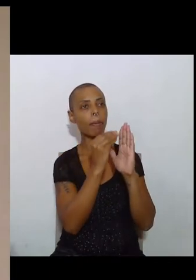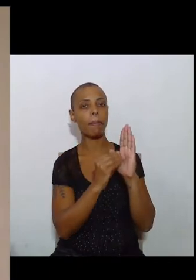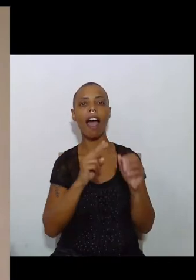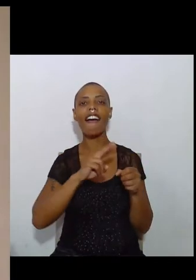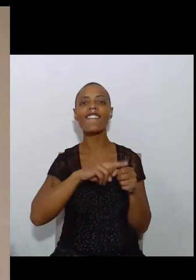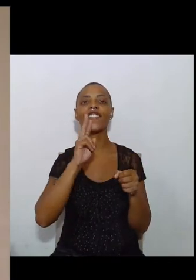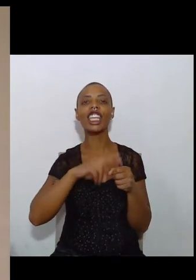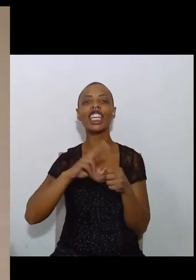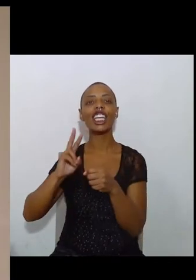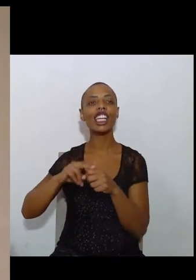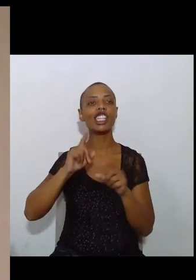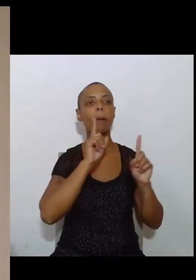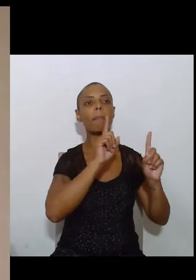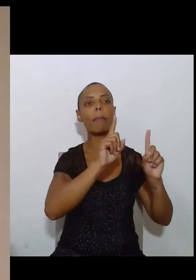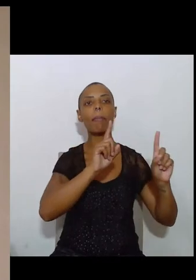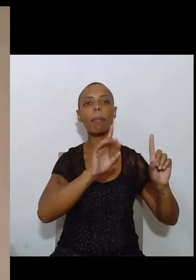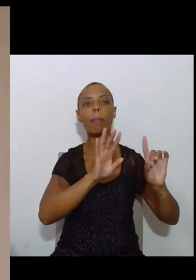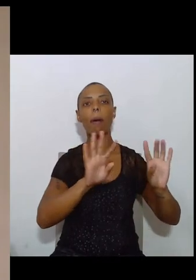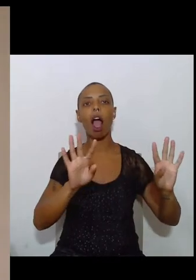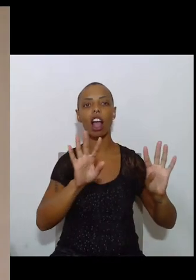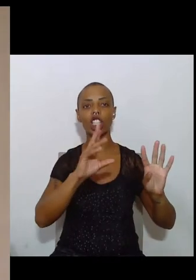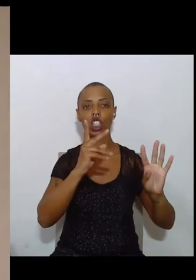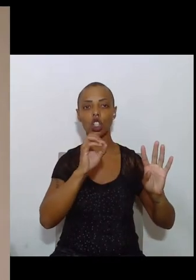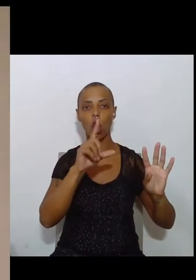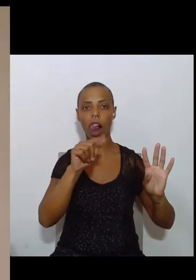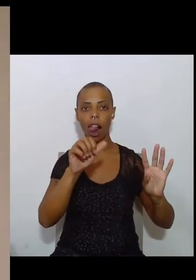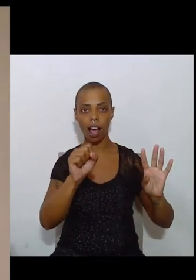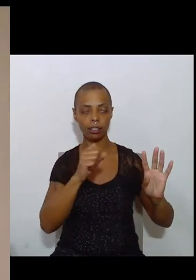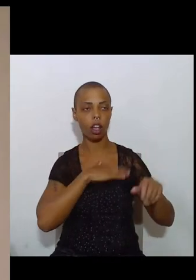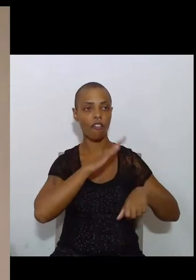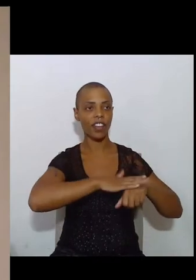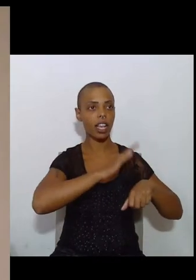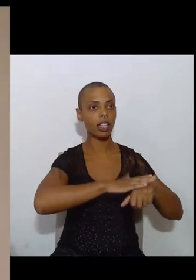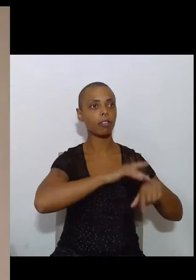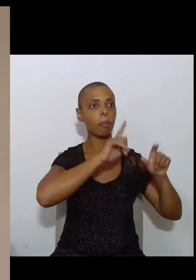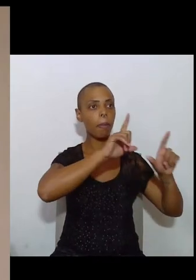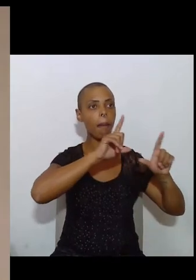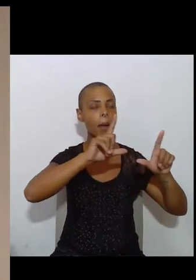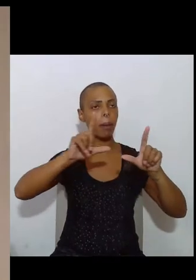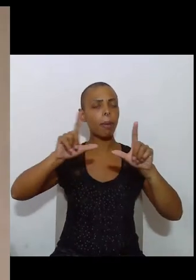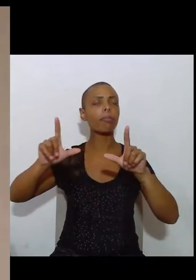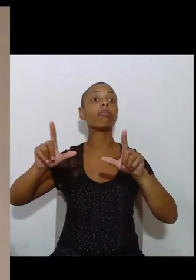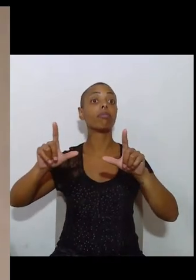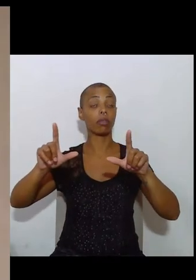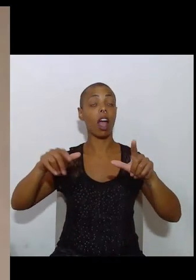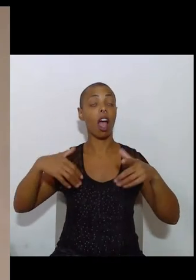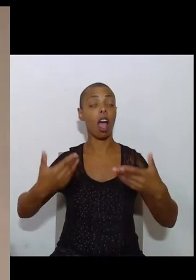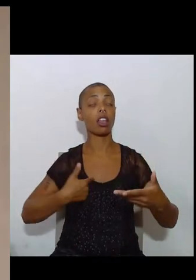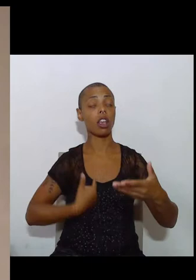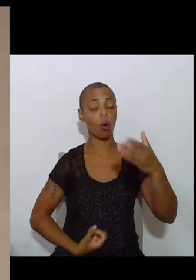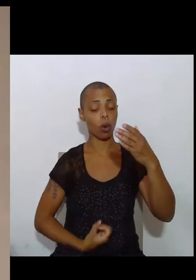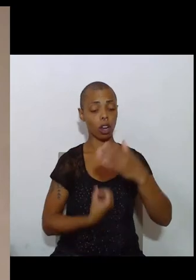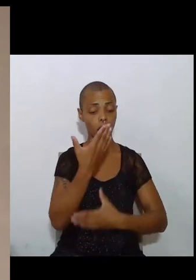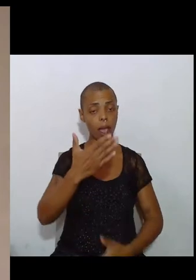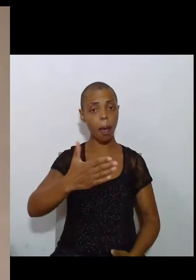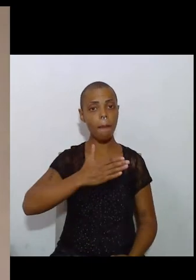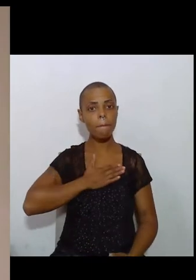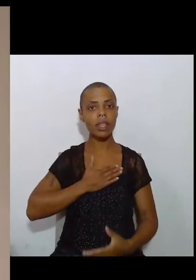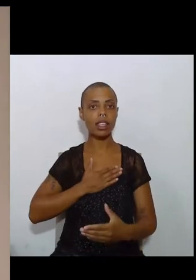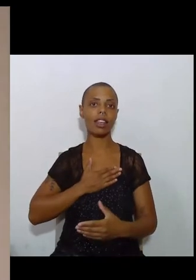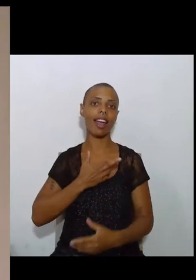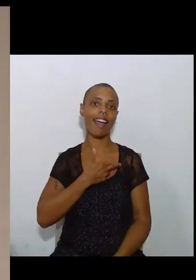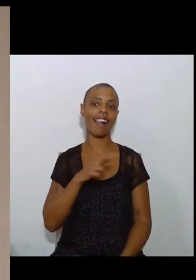Chola virgin works and compositions I created